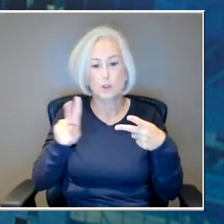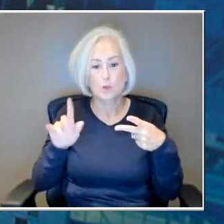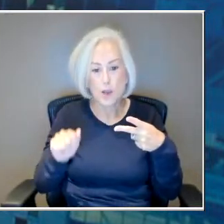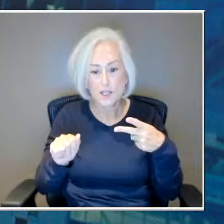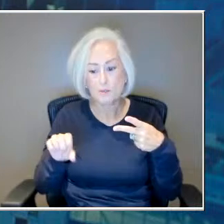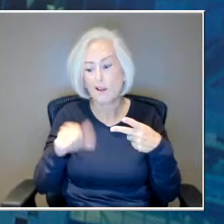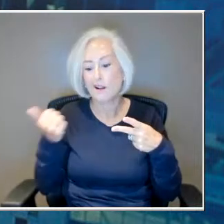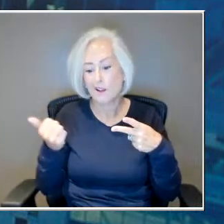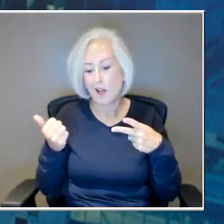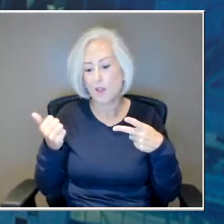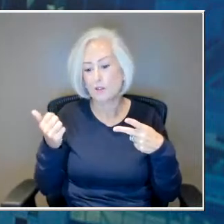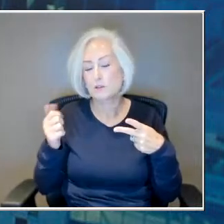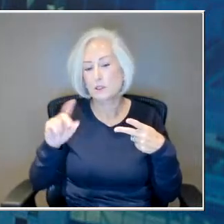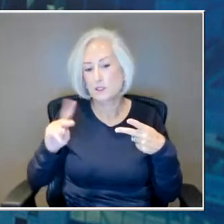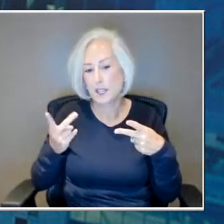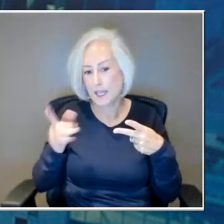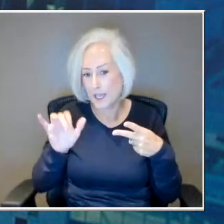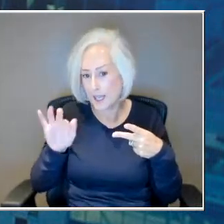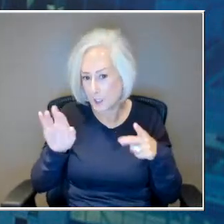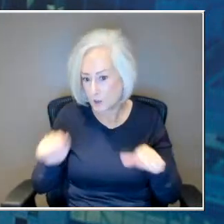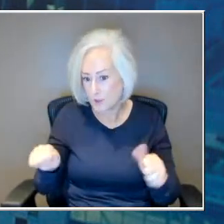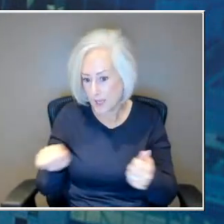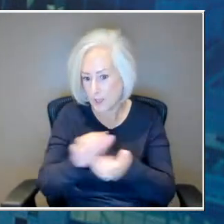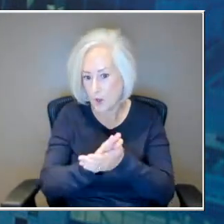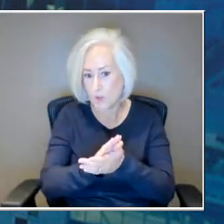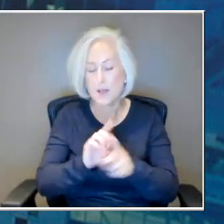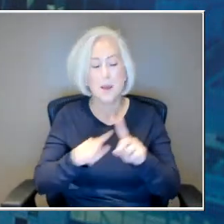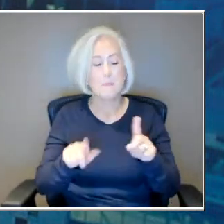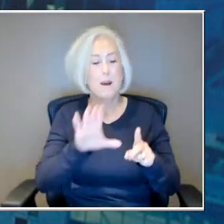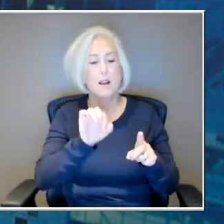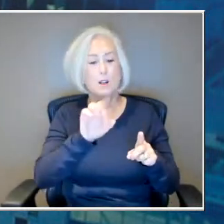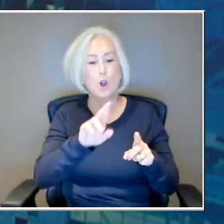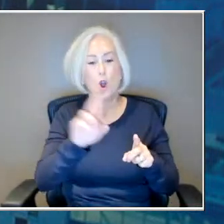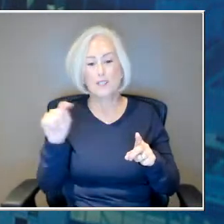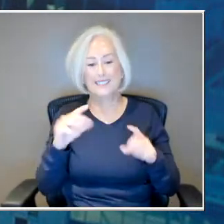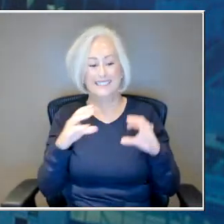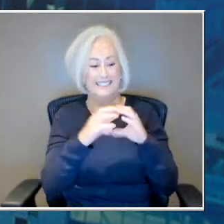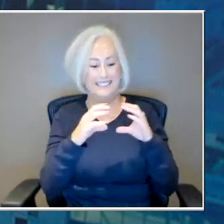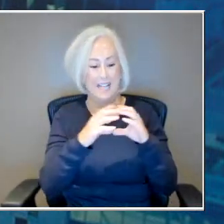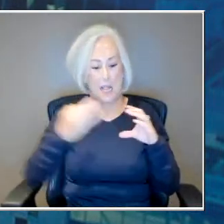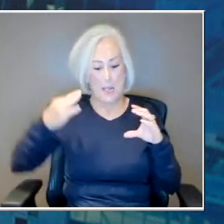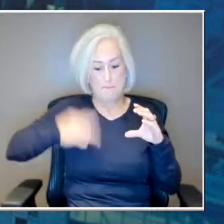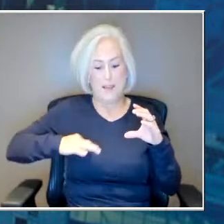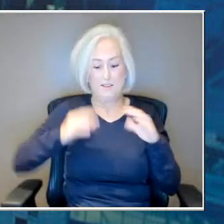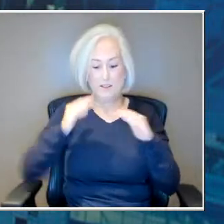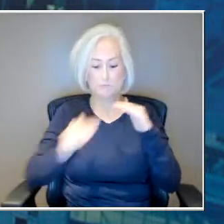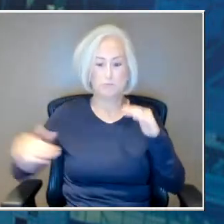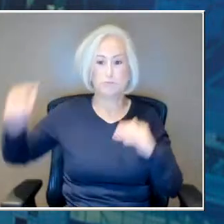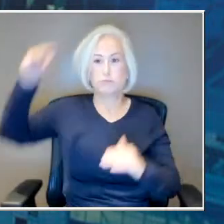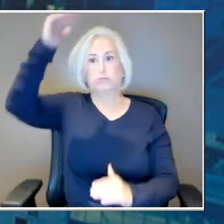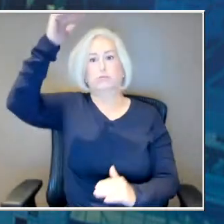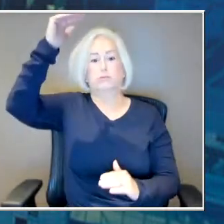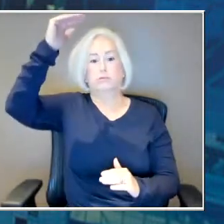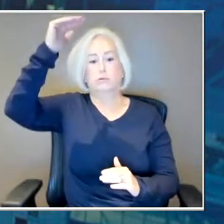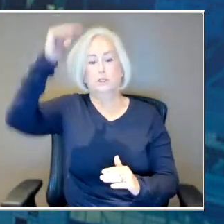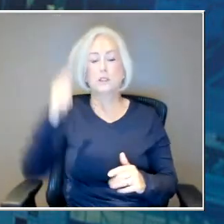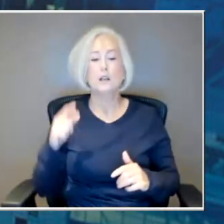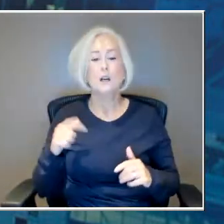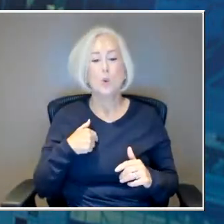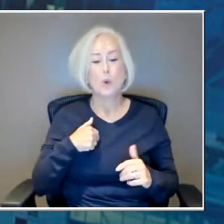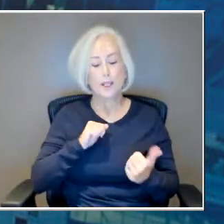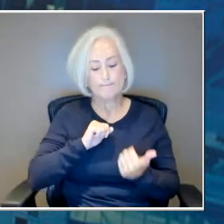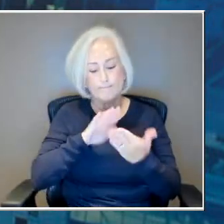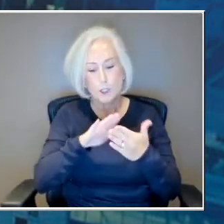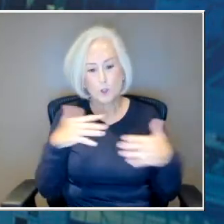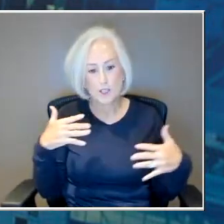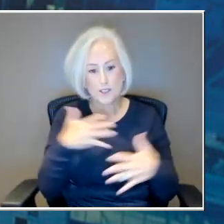that the benefit of the CAR T also outweighed the risk, We always address the fear for patients, like if they are worried about the secondary cancer, but we also